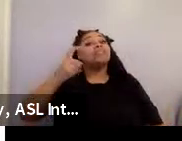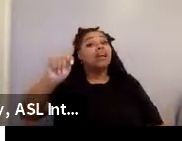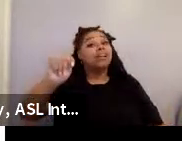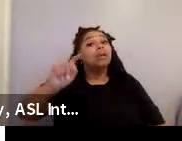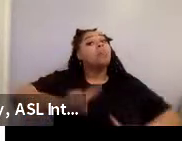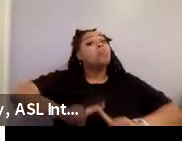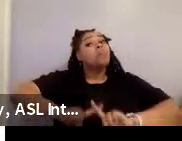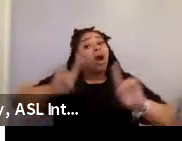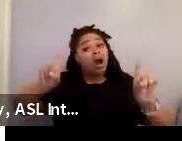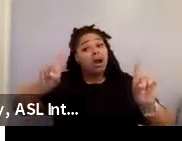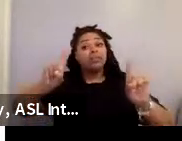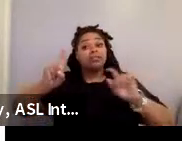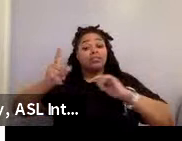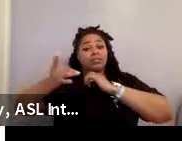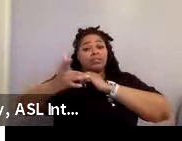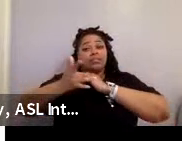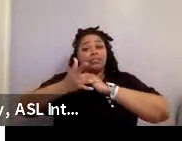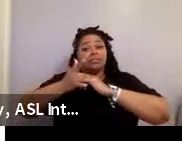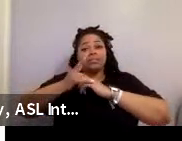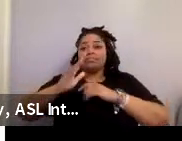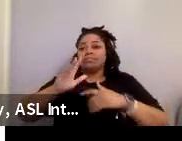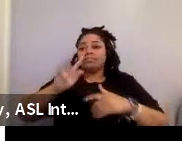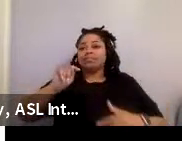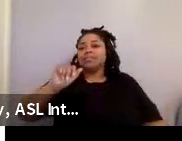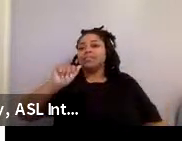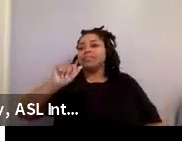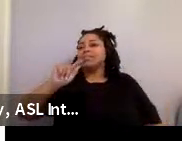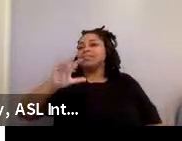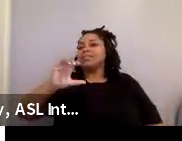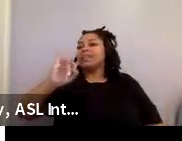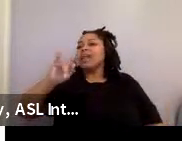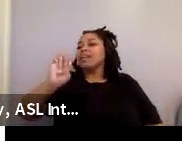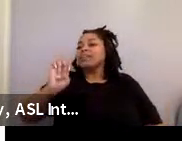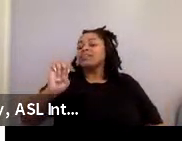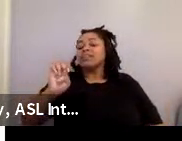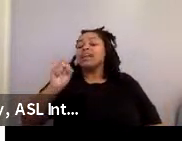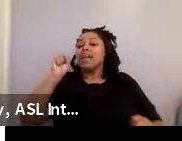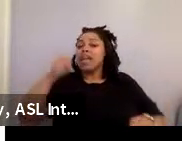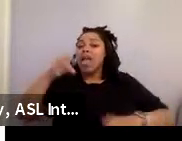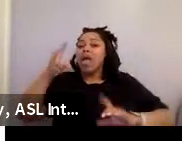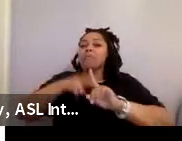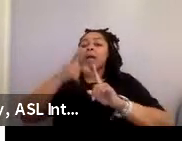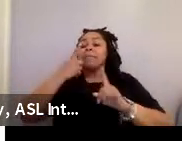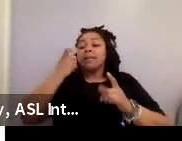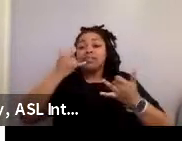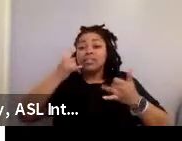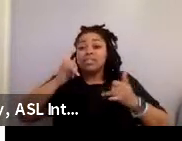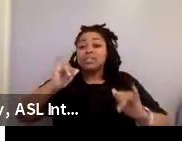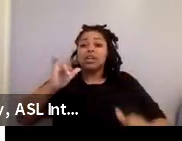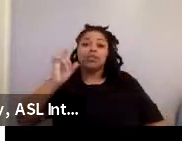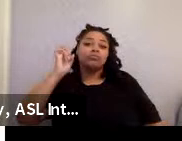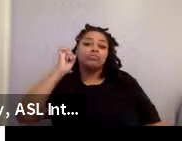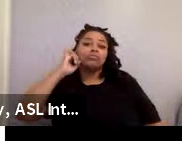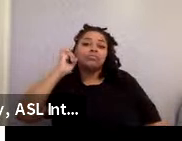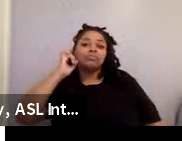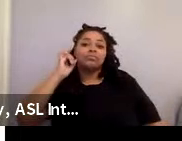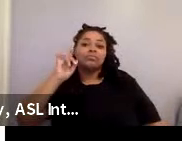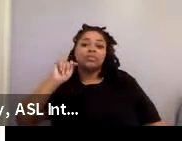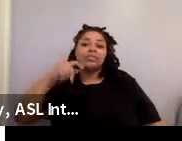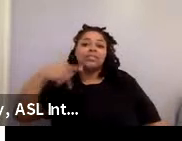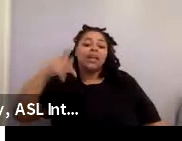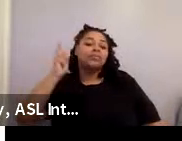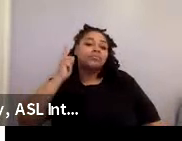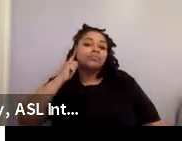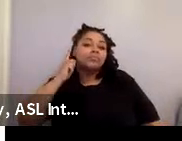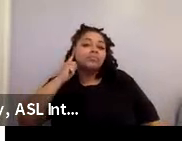However, tactily discernible could apply because you still would tap on the